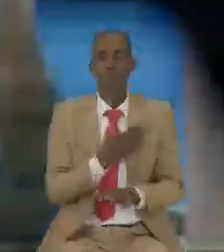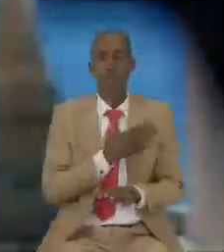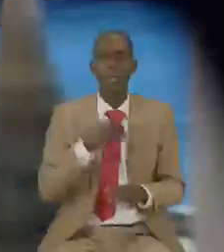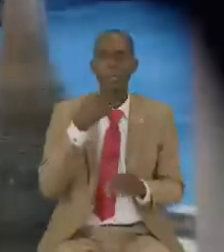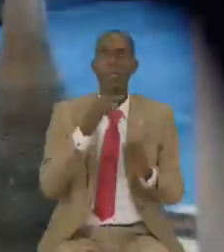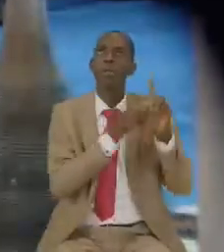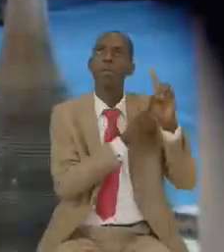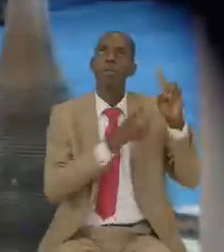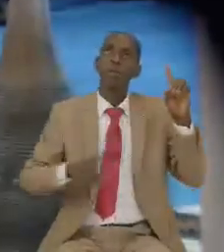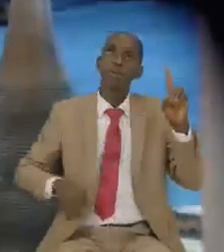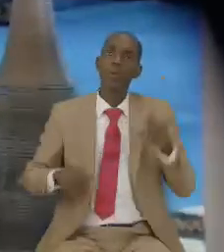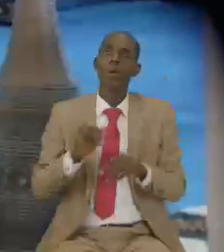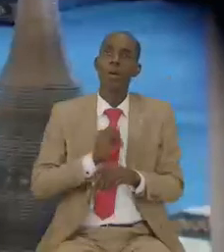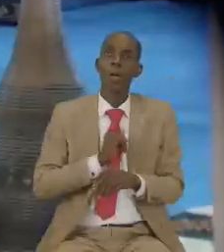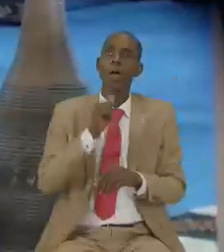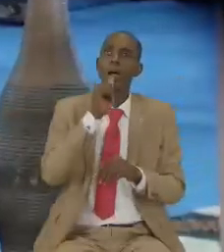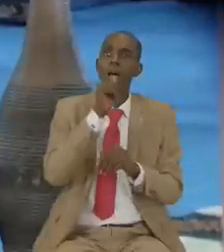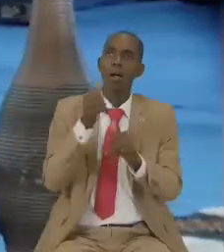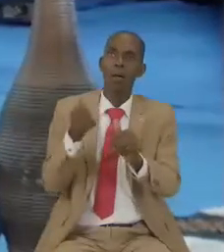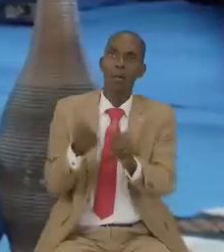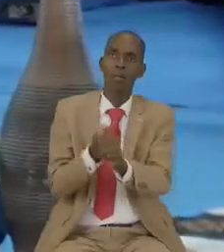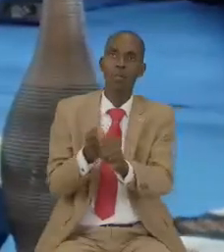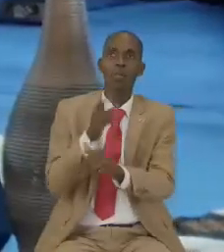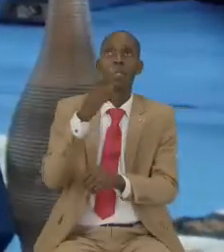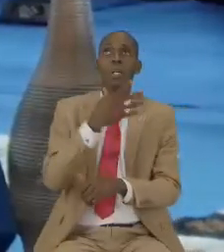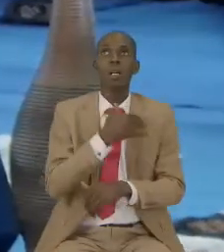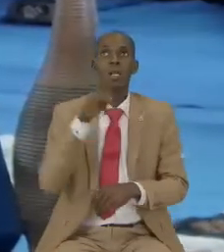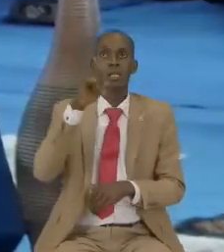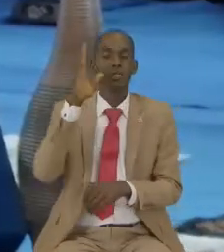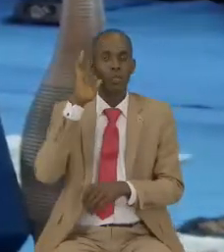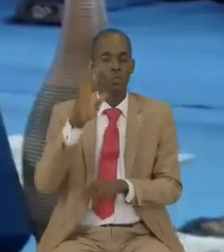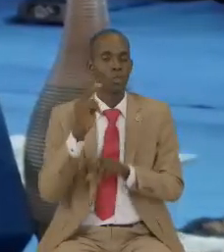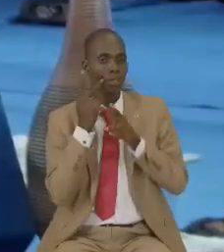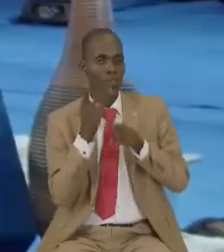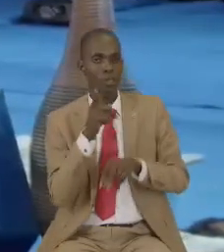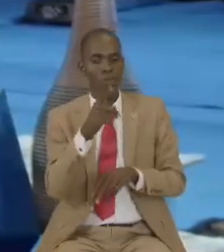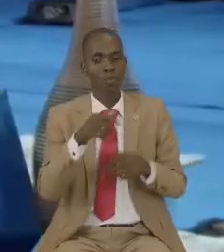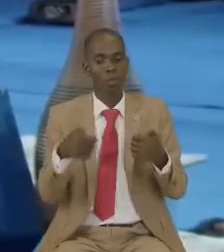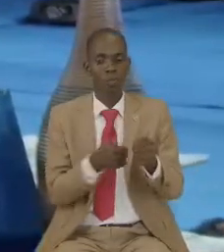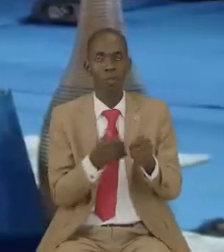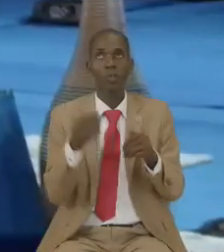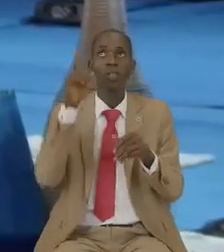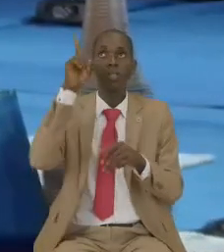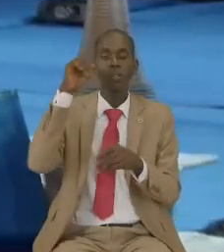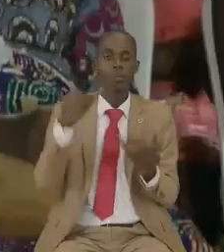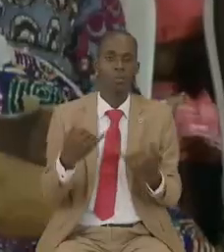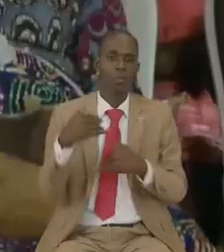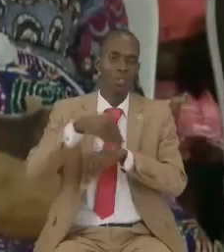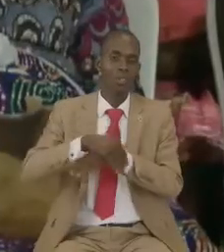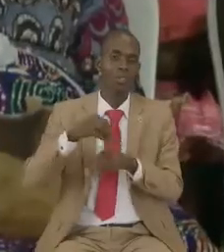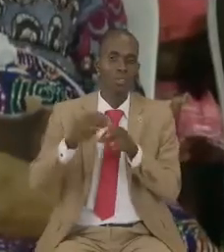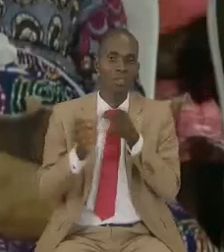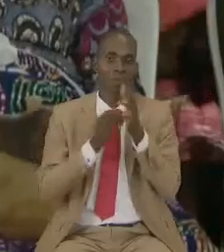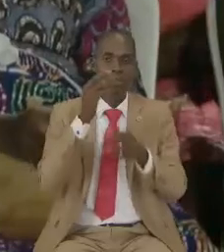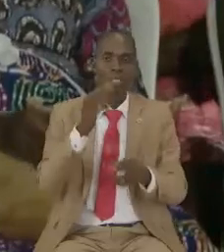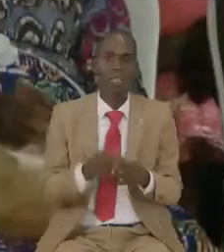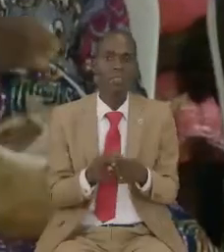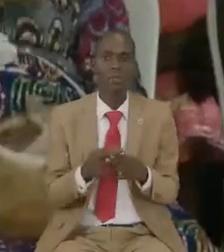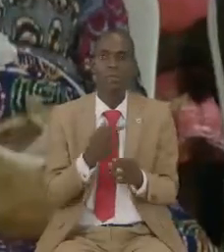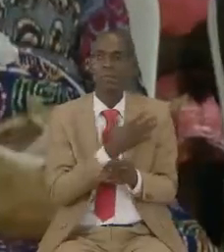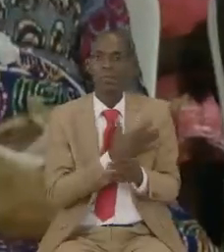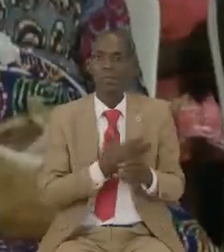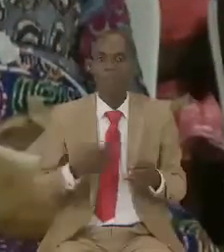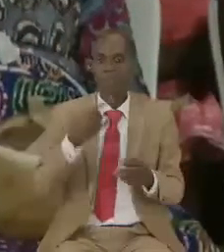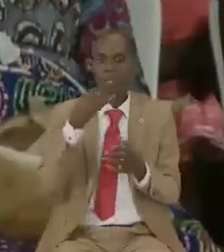I am following. And they will see you following tonight. I said, they will see you following tonight. And